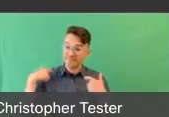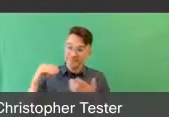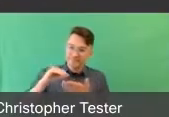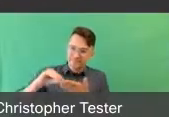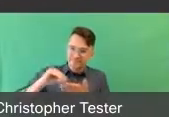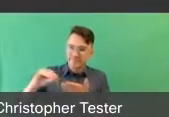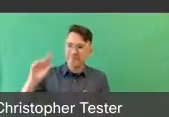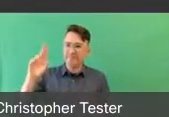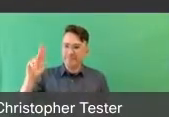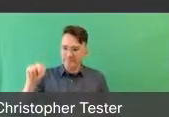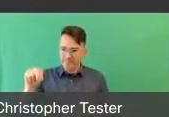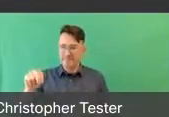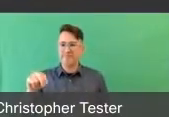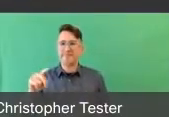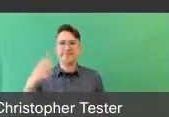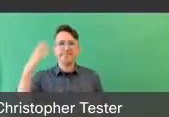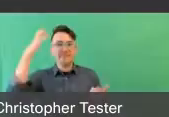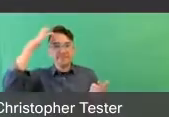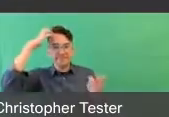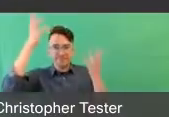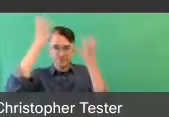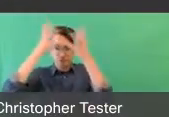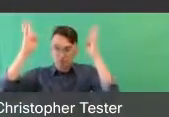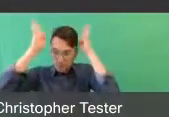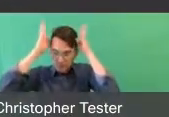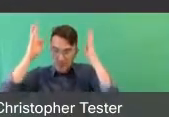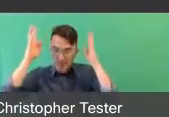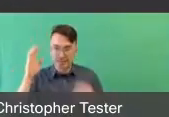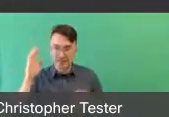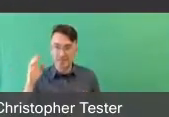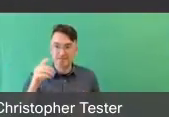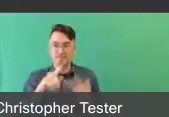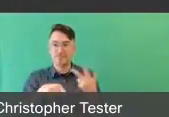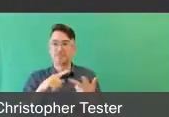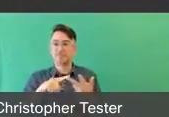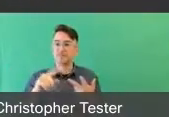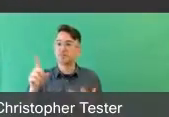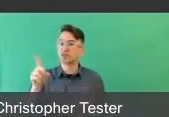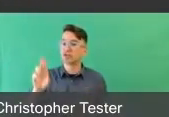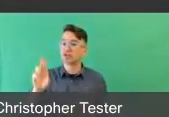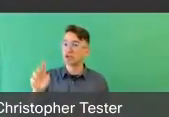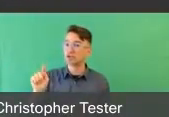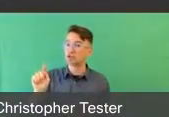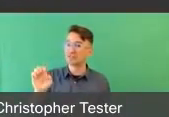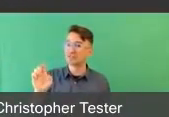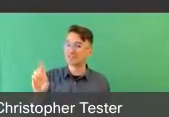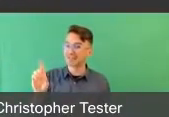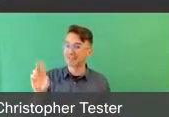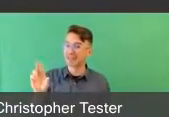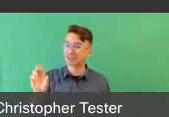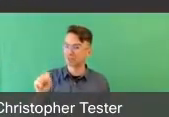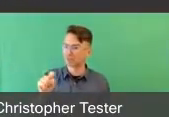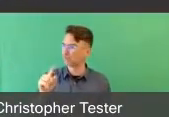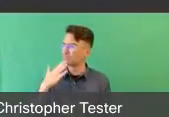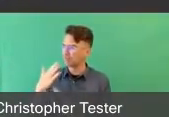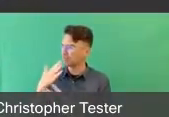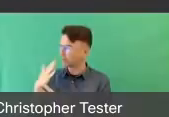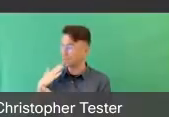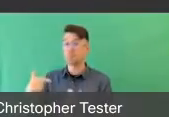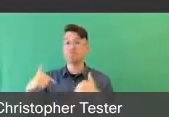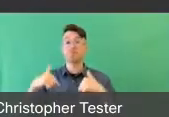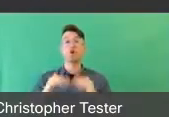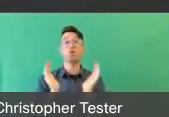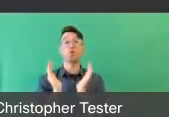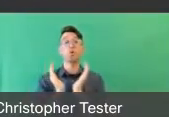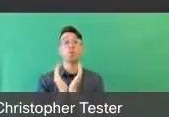will be a top priority for us. Mental health and psychosocial support will be deeply ingrained in all of